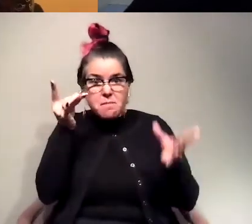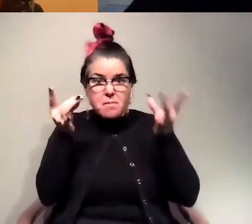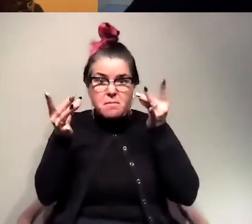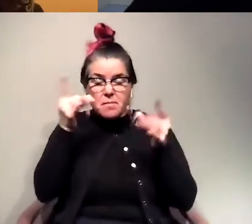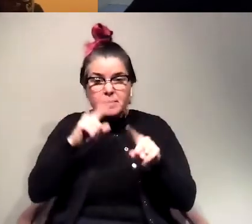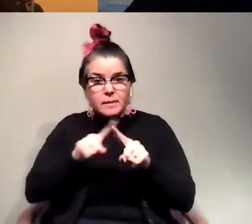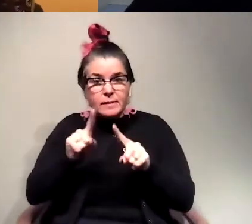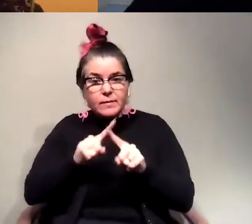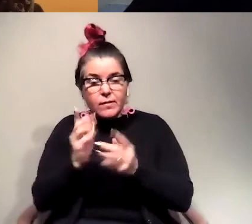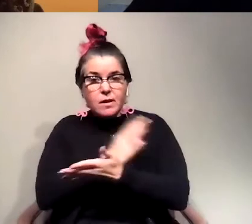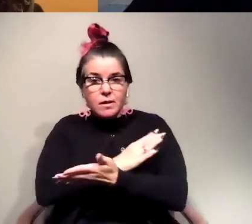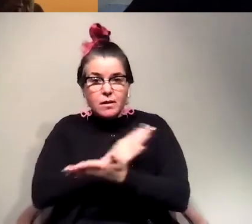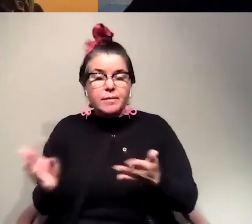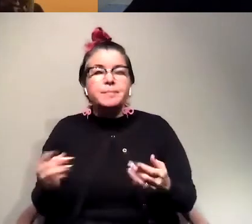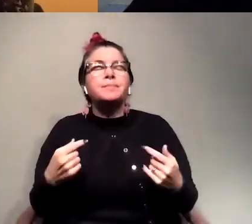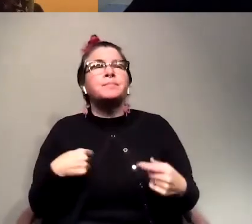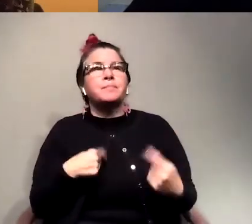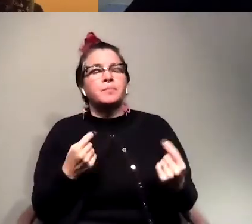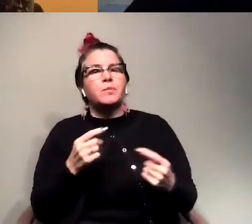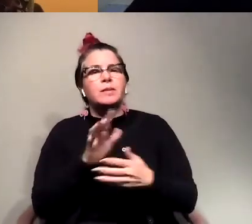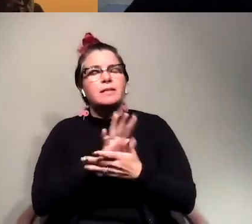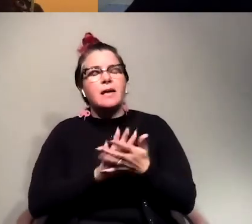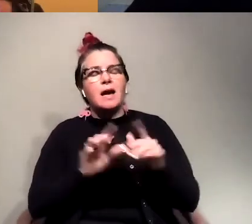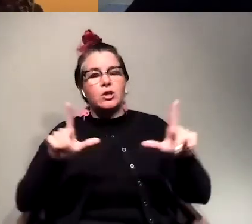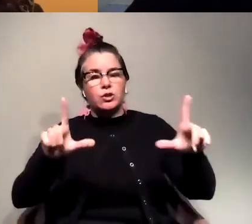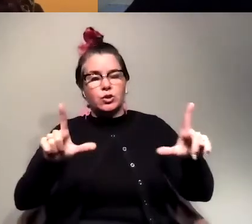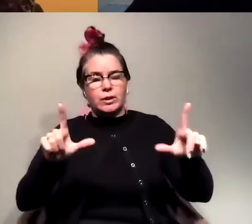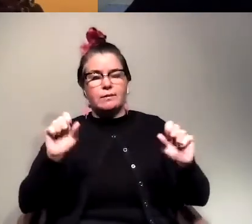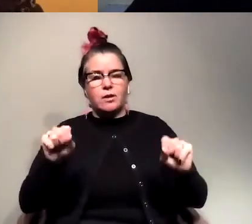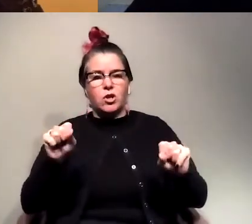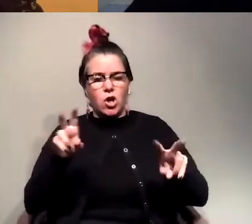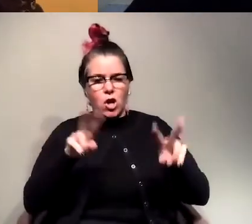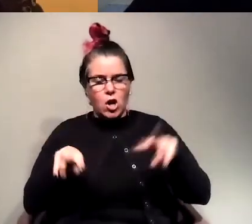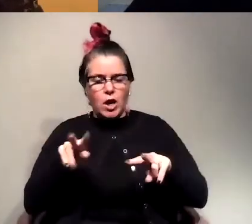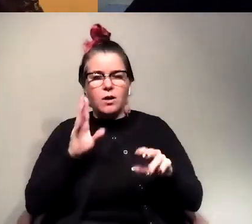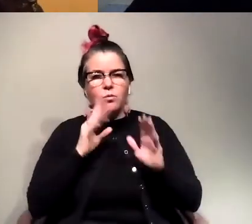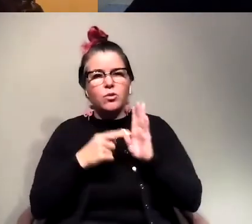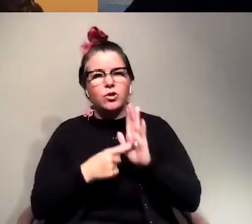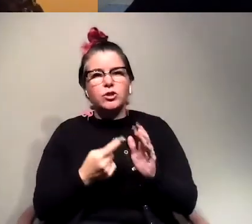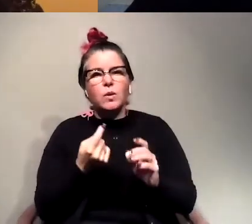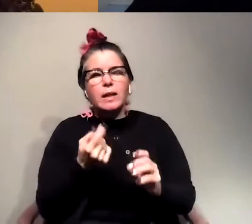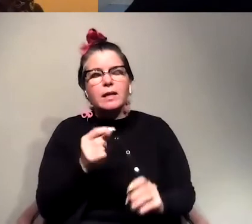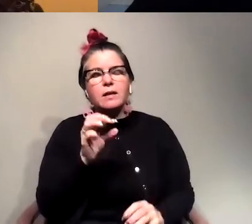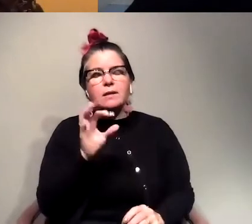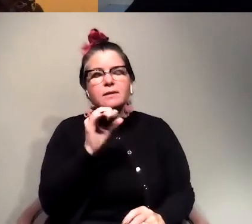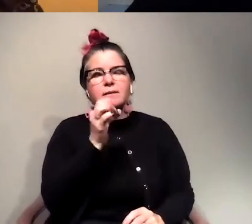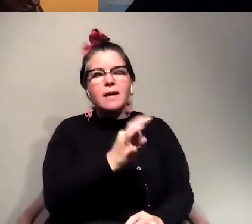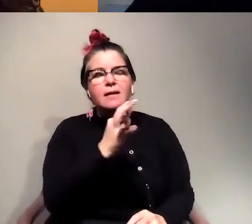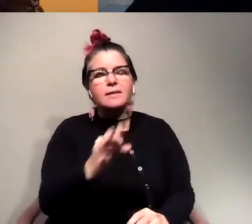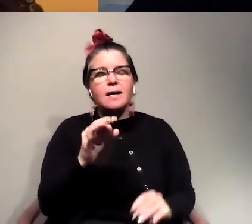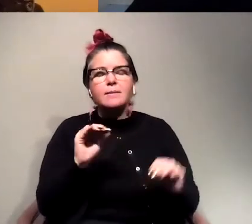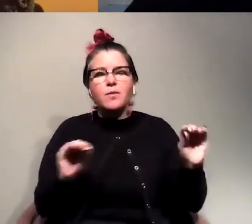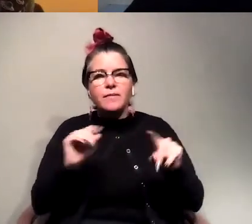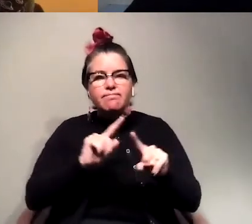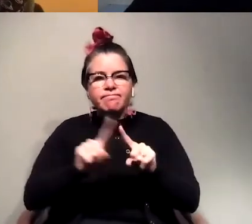this was to design a screen that they could look at that would show little dots moving in different